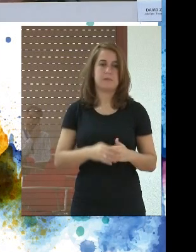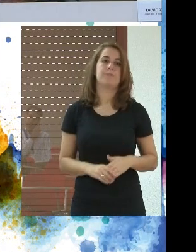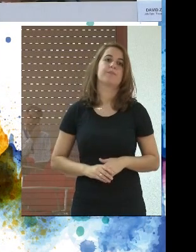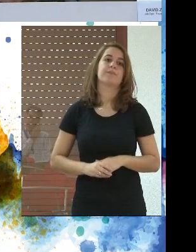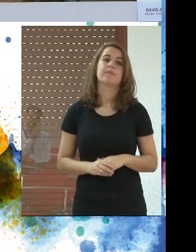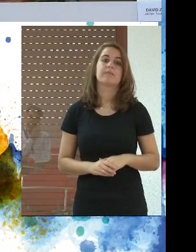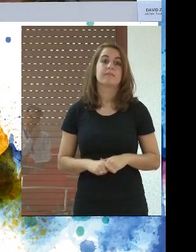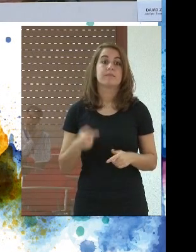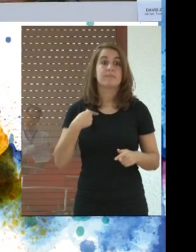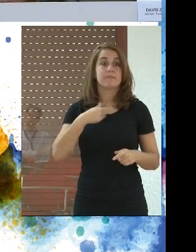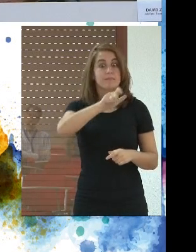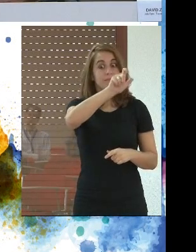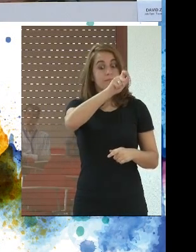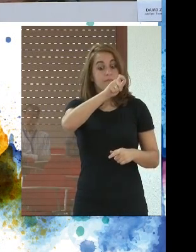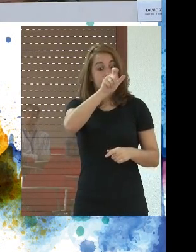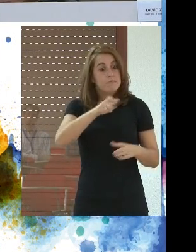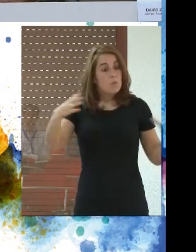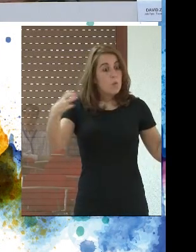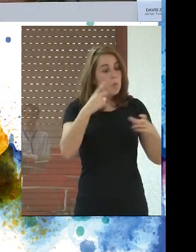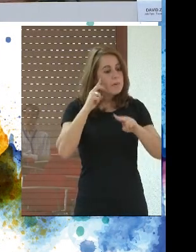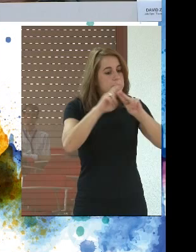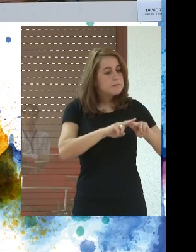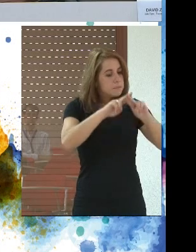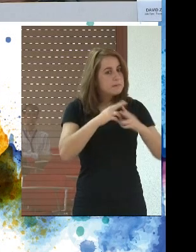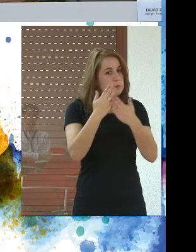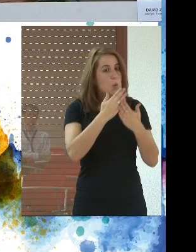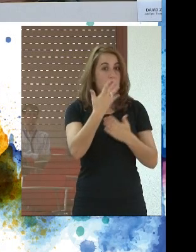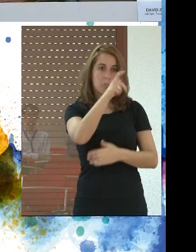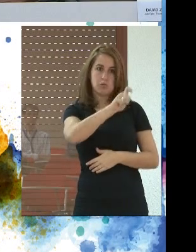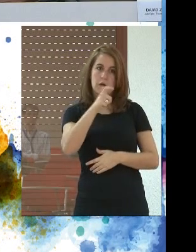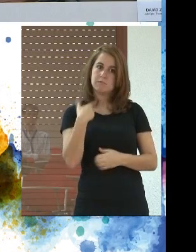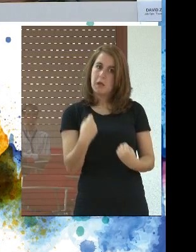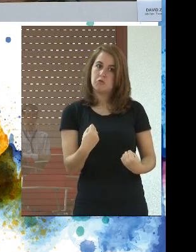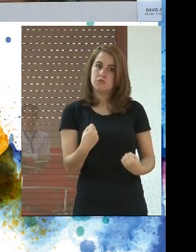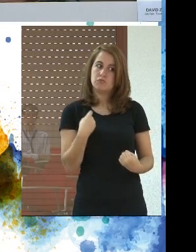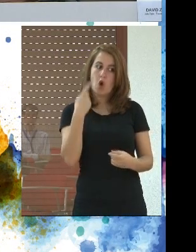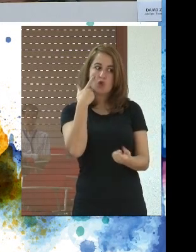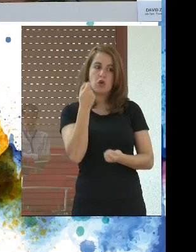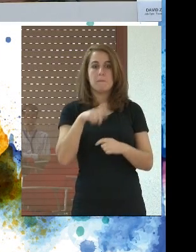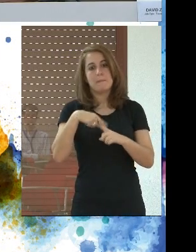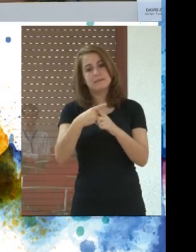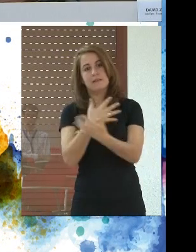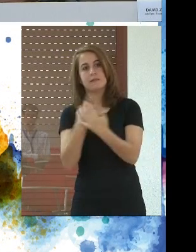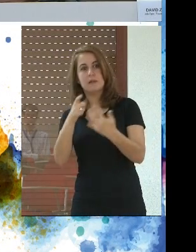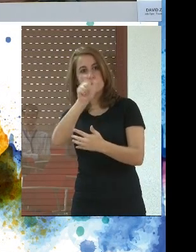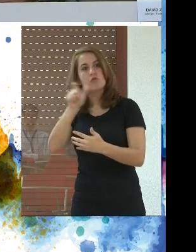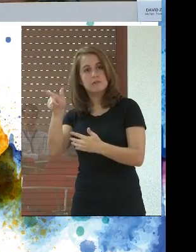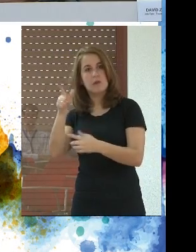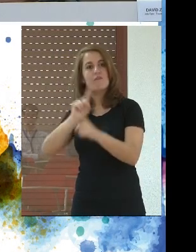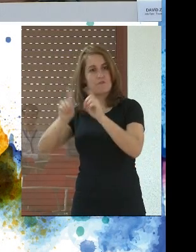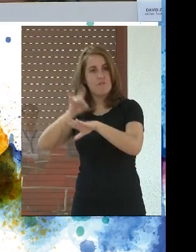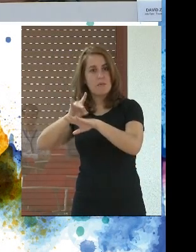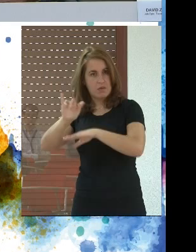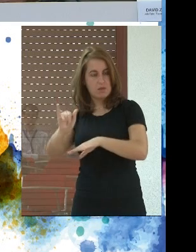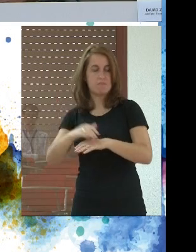disability. The population group that we studied made up of 5 healthy control individuals and 16